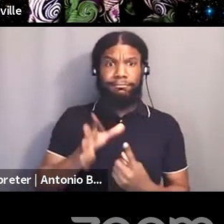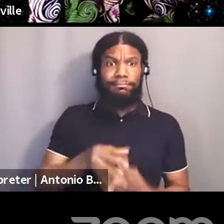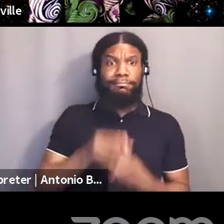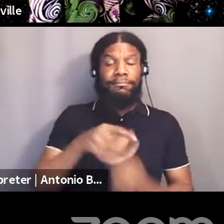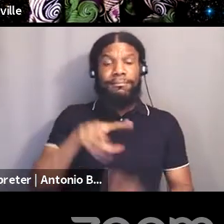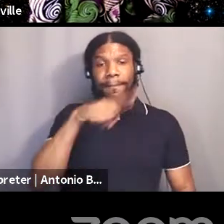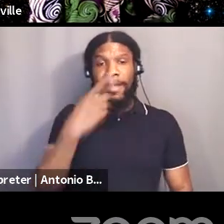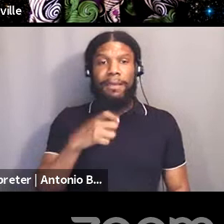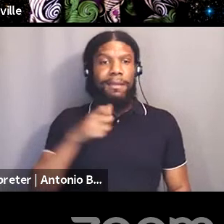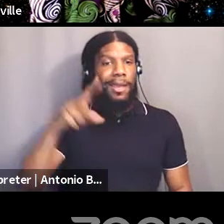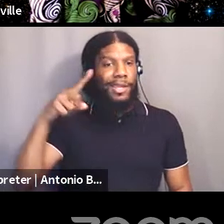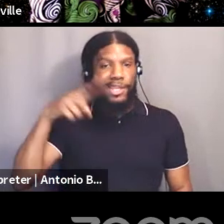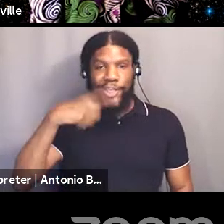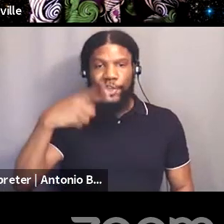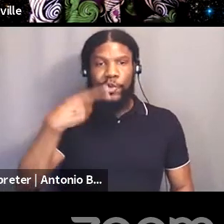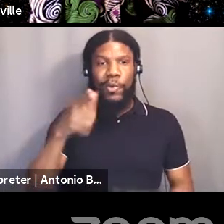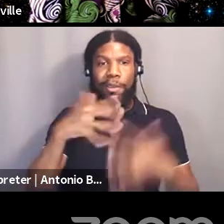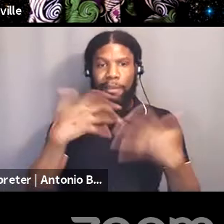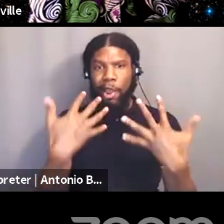audience.